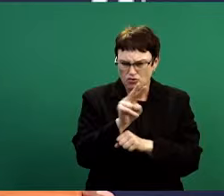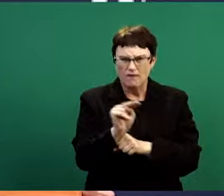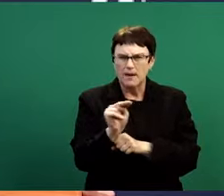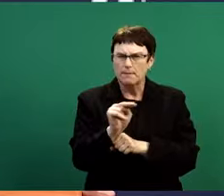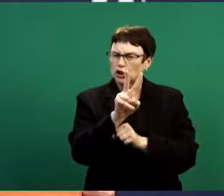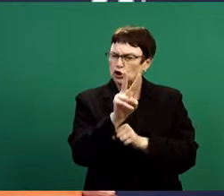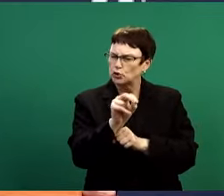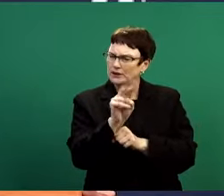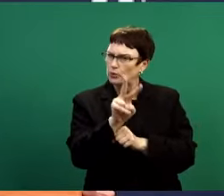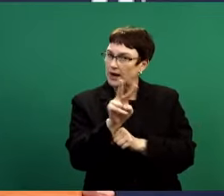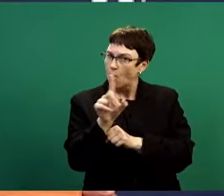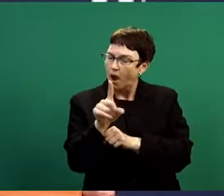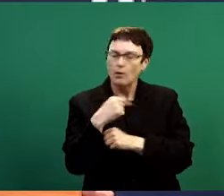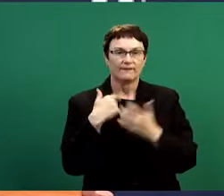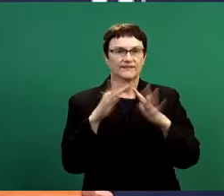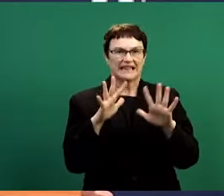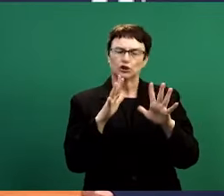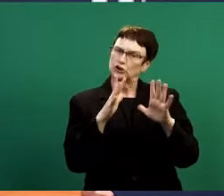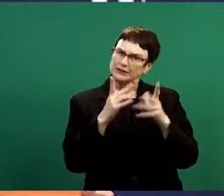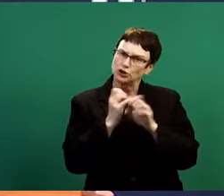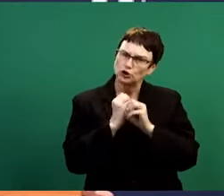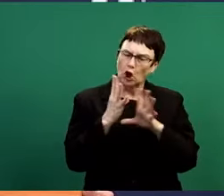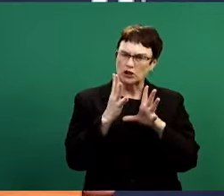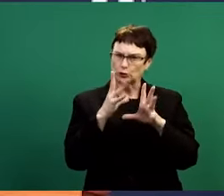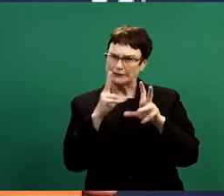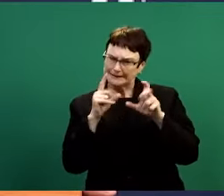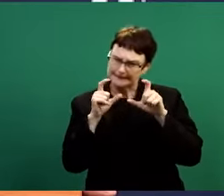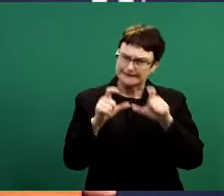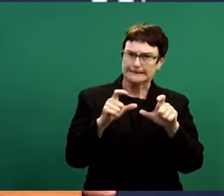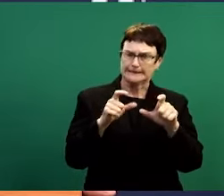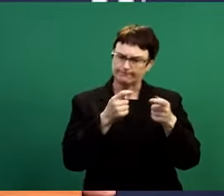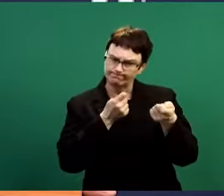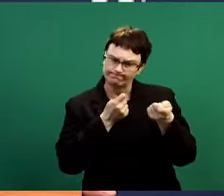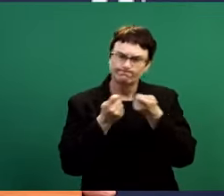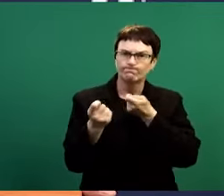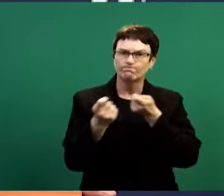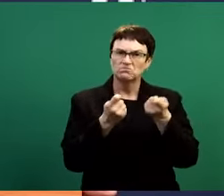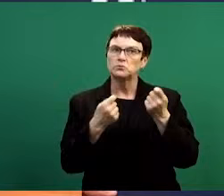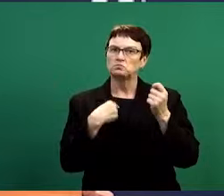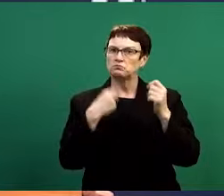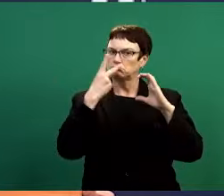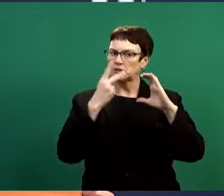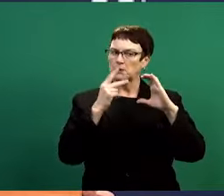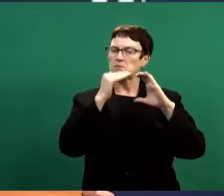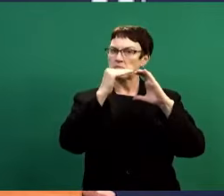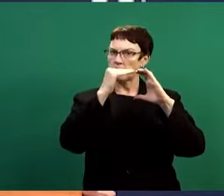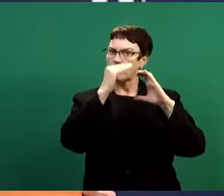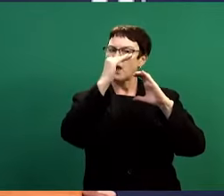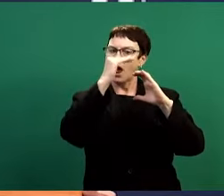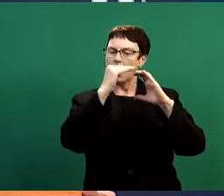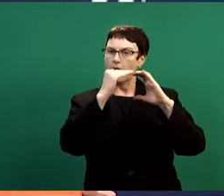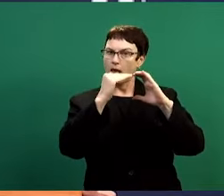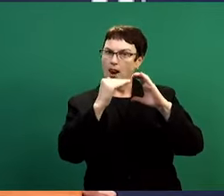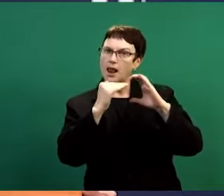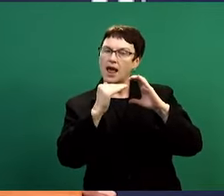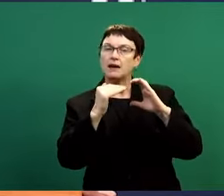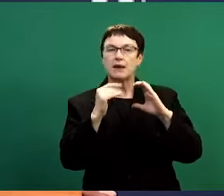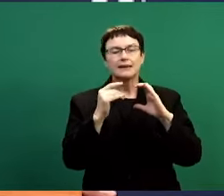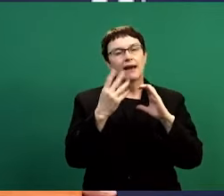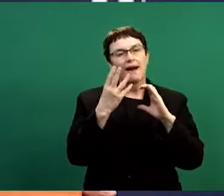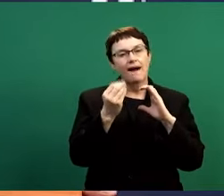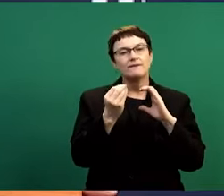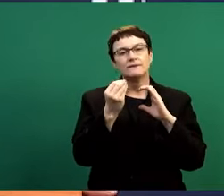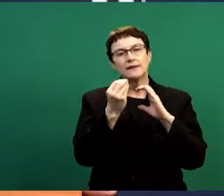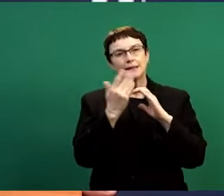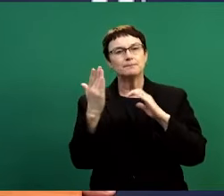November 2021. We saw that inflation was coming down at a pedestrian pace, remained outside our target for a protracted period of